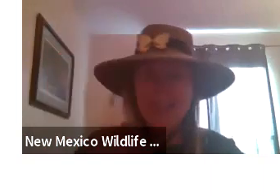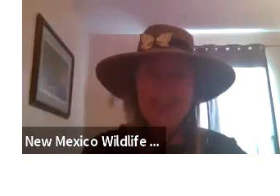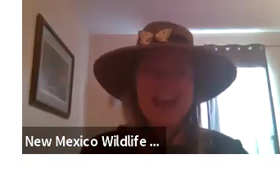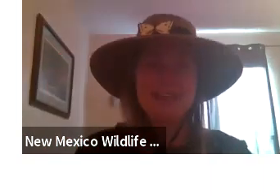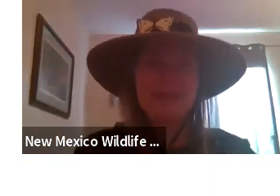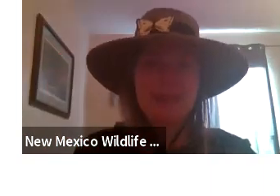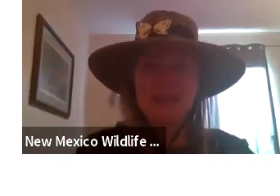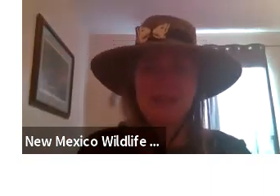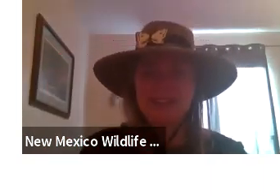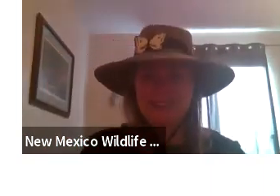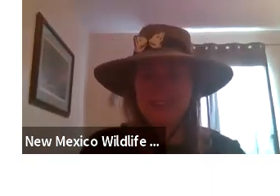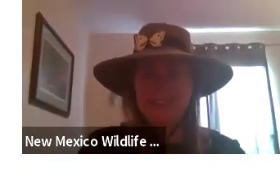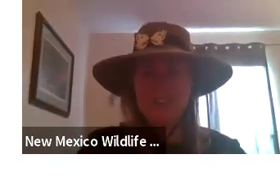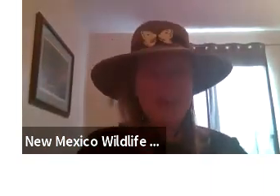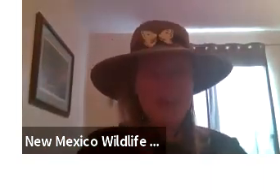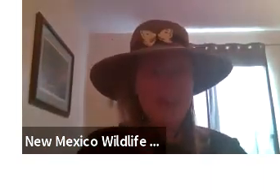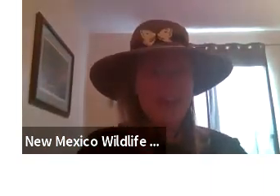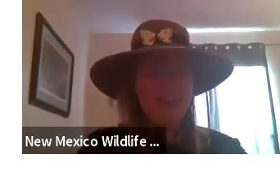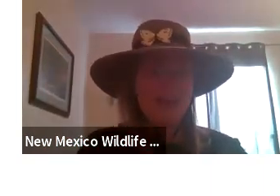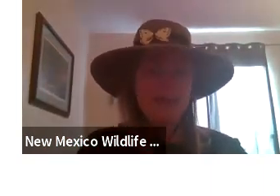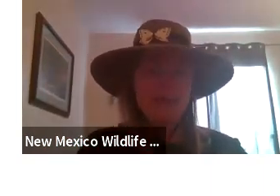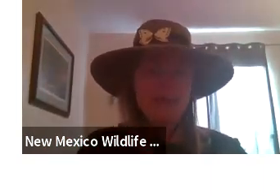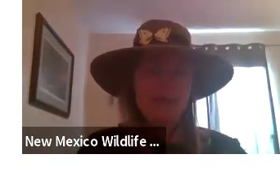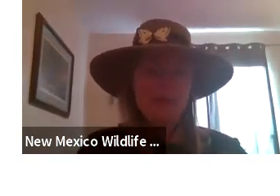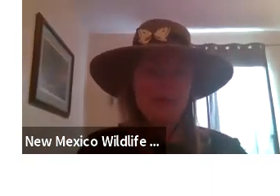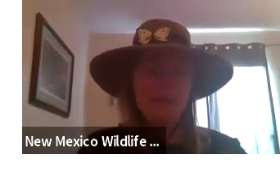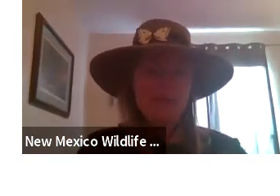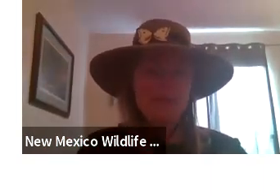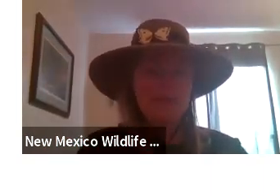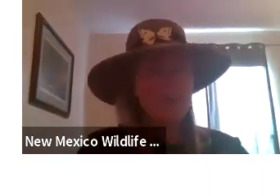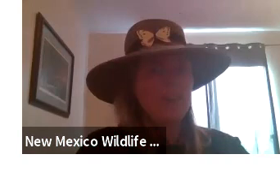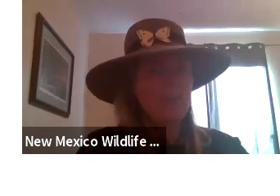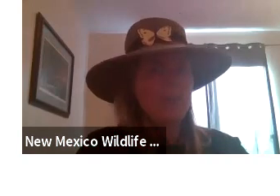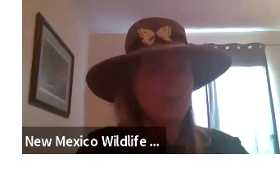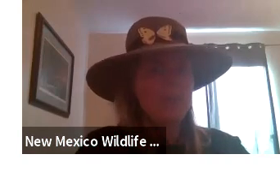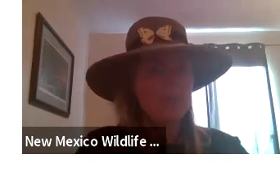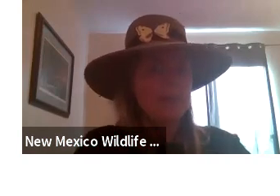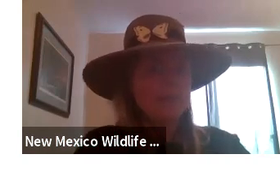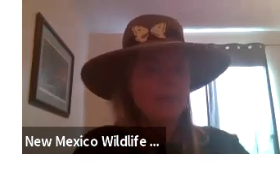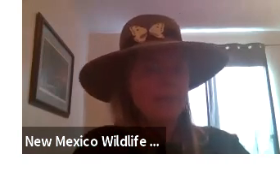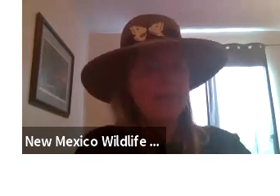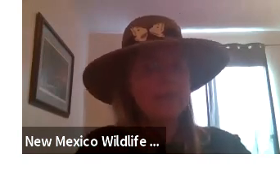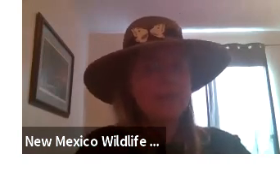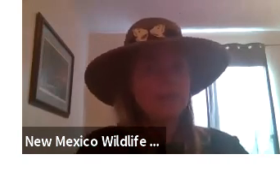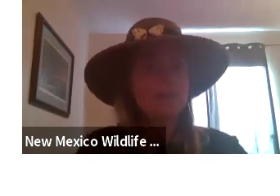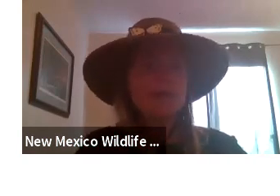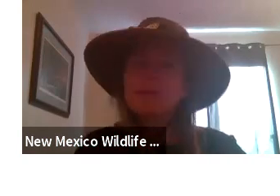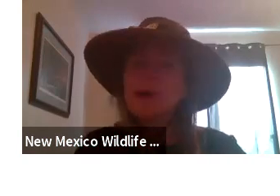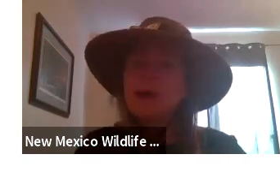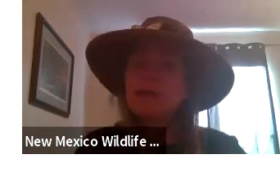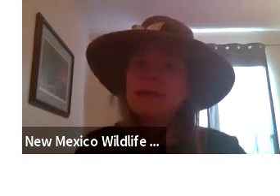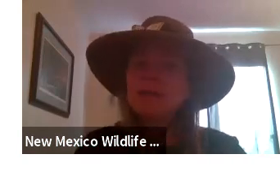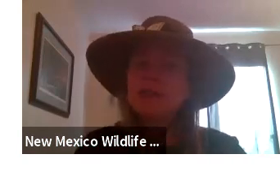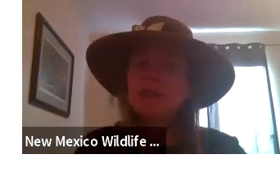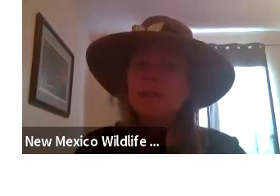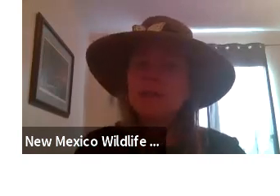and then ask for what you want. Try that out. That will be cool. Do you remember this one? We did this one as